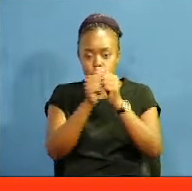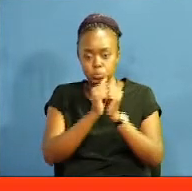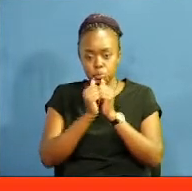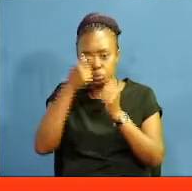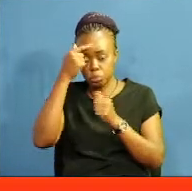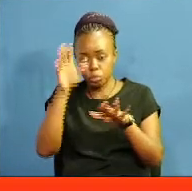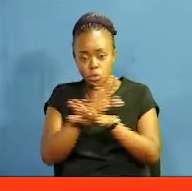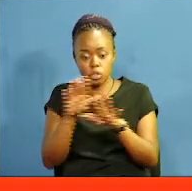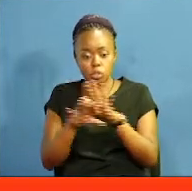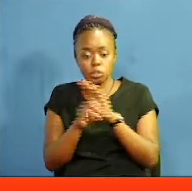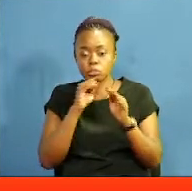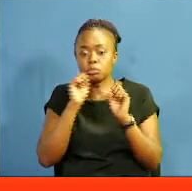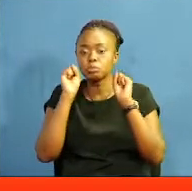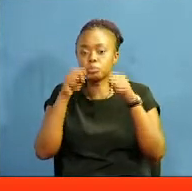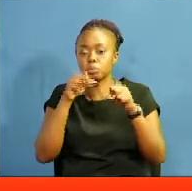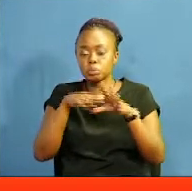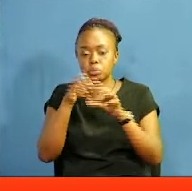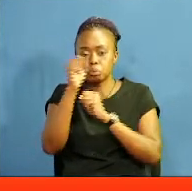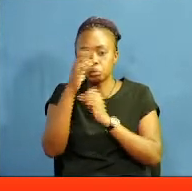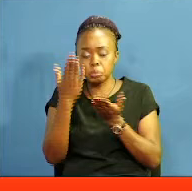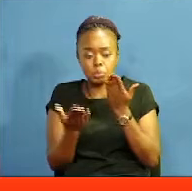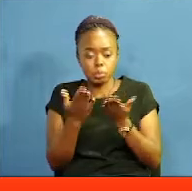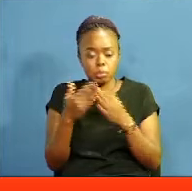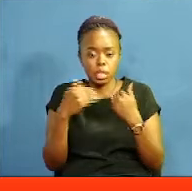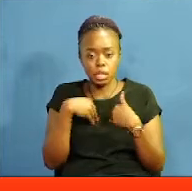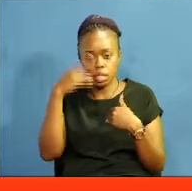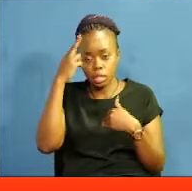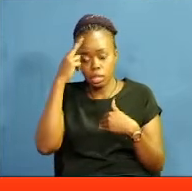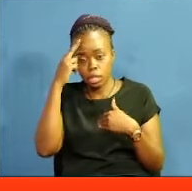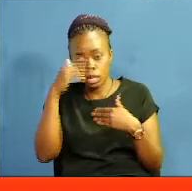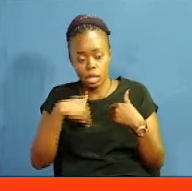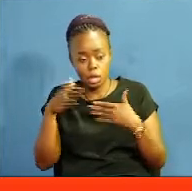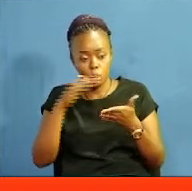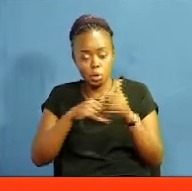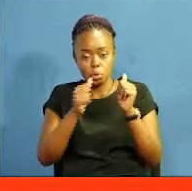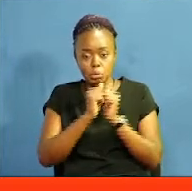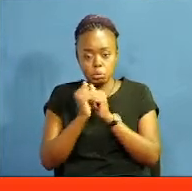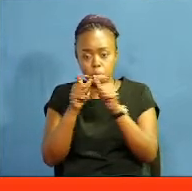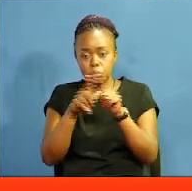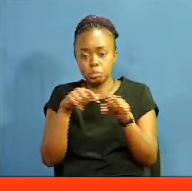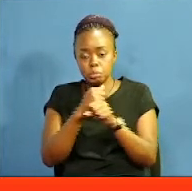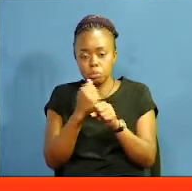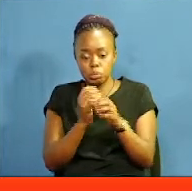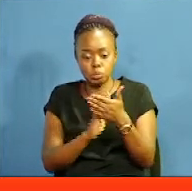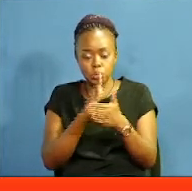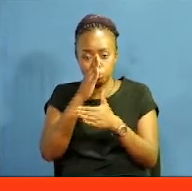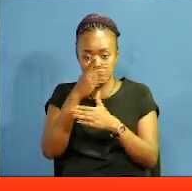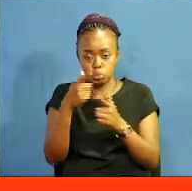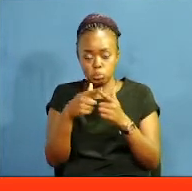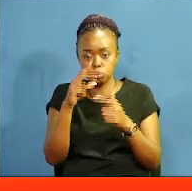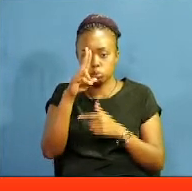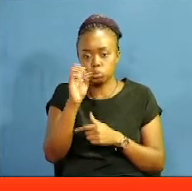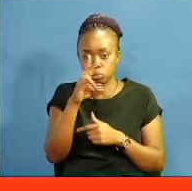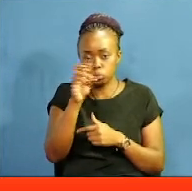because everything is possible in politics. They may get a reason to get back together and work ahead to